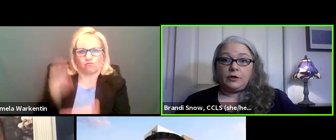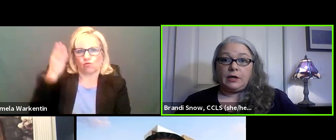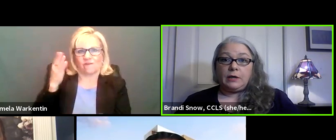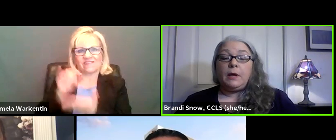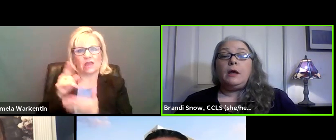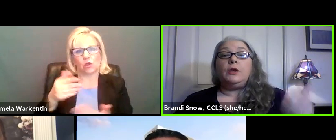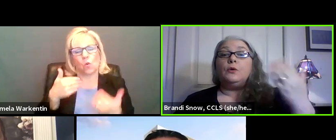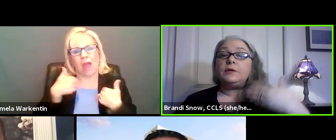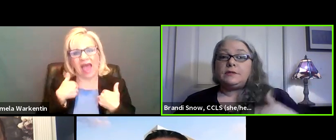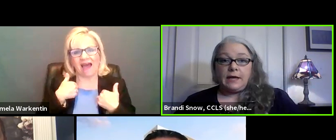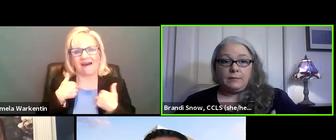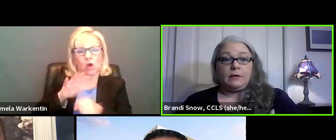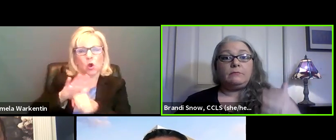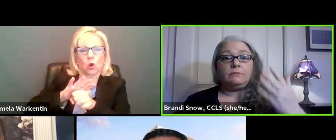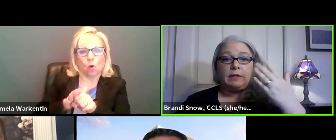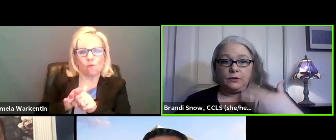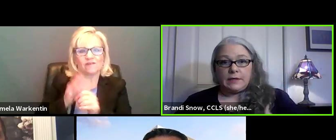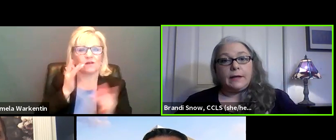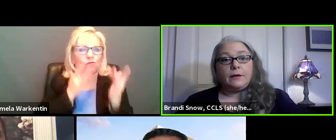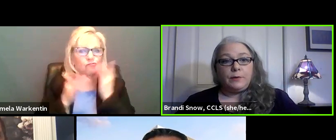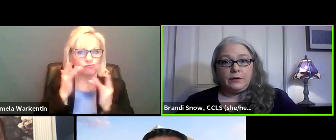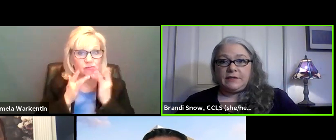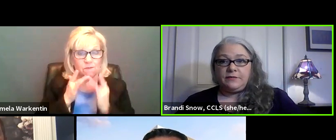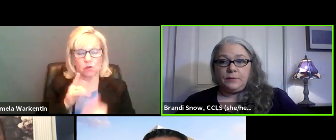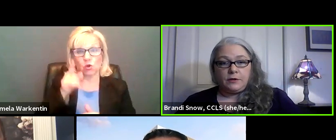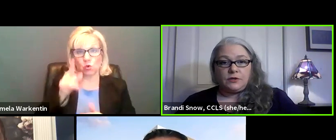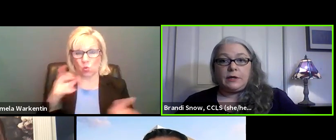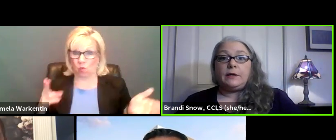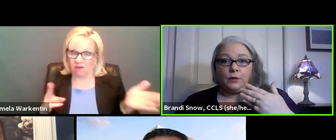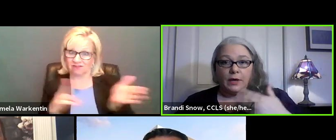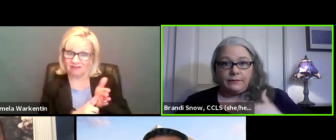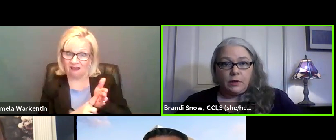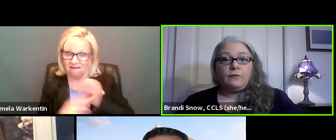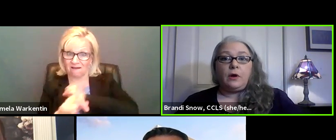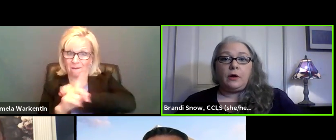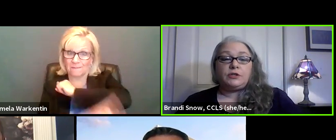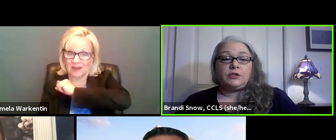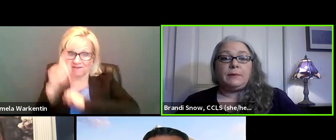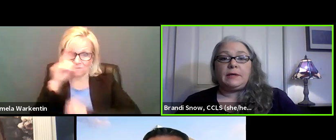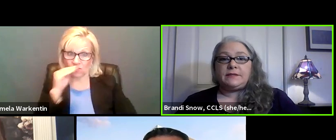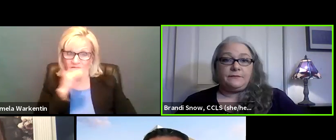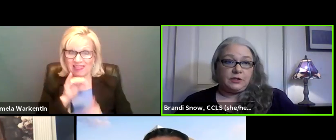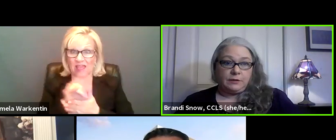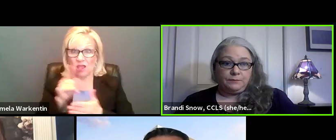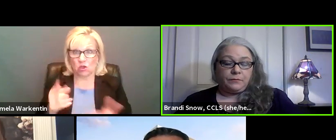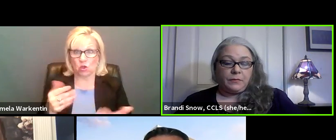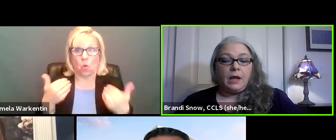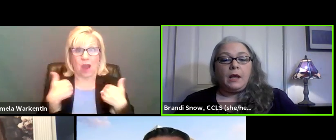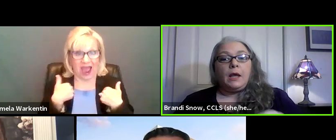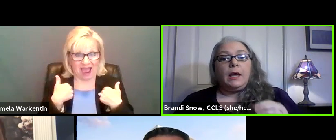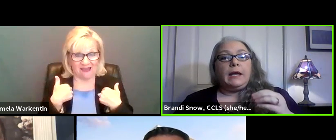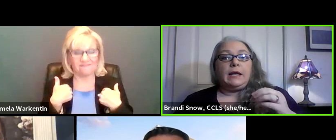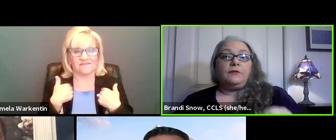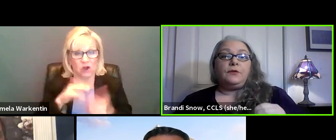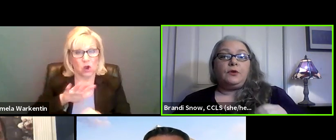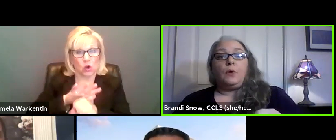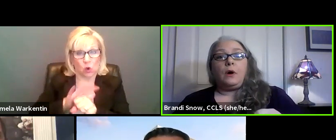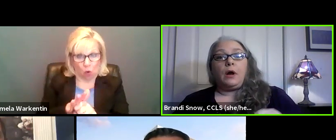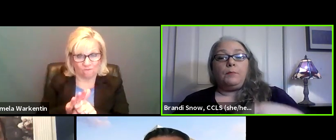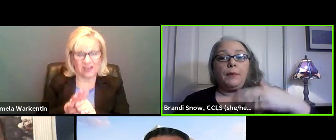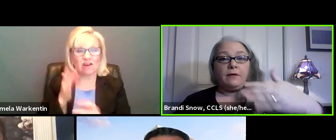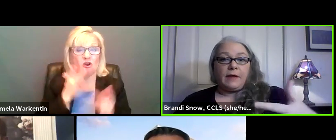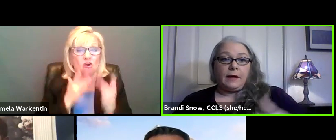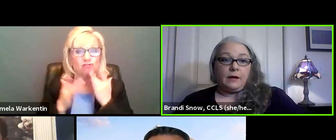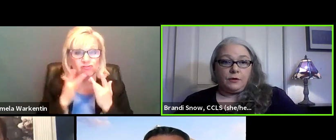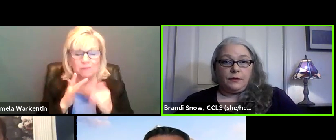COVID hardship. Your statement that you sign under penalty of perjury that you have a COVID hardship is sufficient. If you